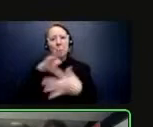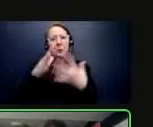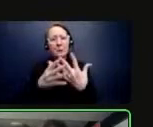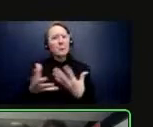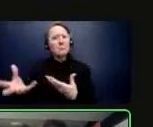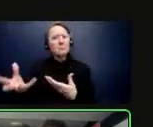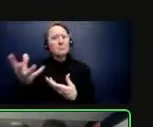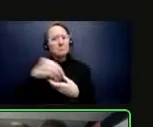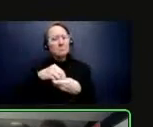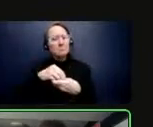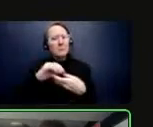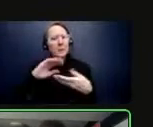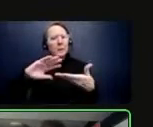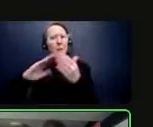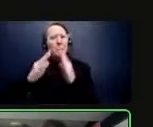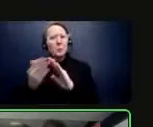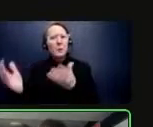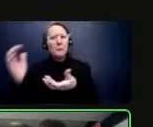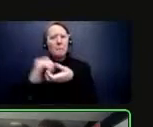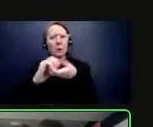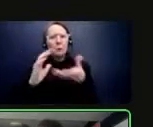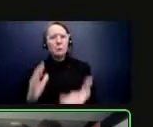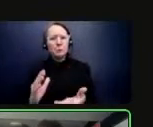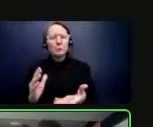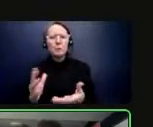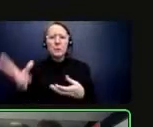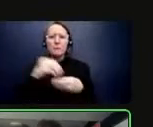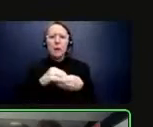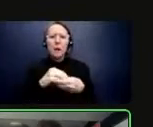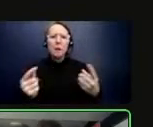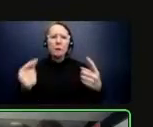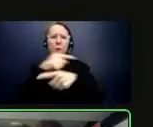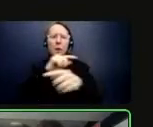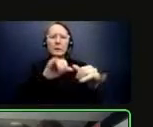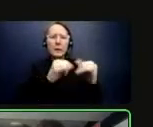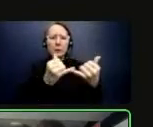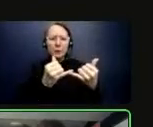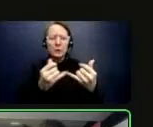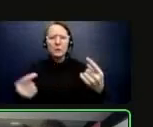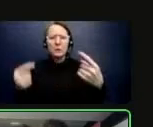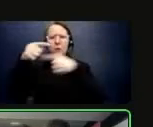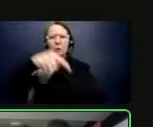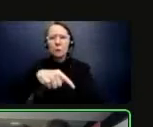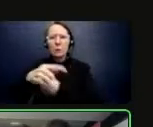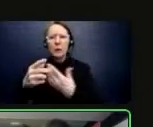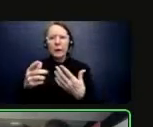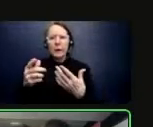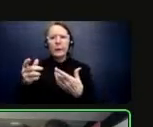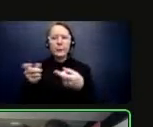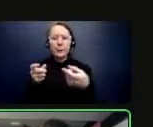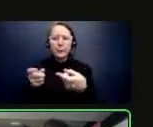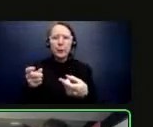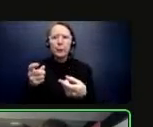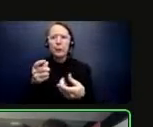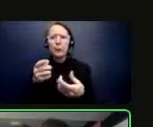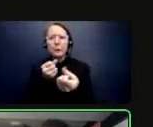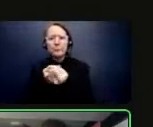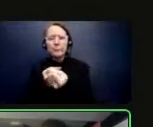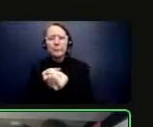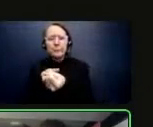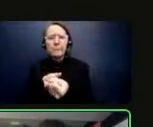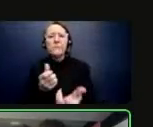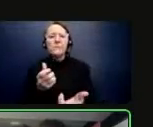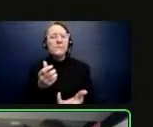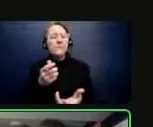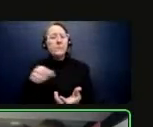community partners, that they involve large cross-agency, cross-jurisdictional efforts. I know that you all are aware of that as we tackle some of